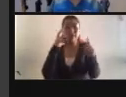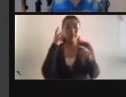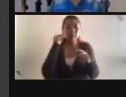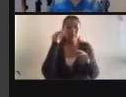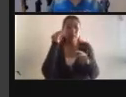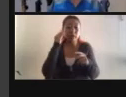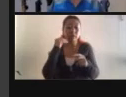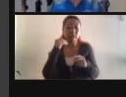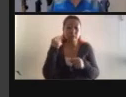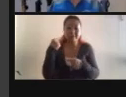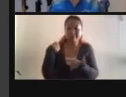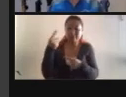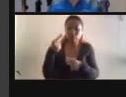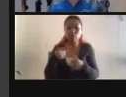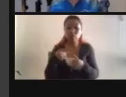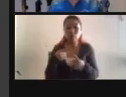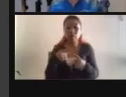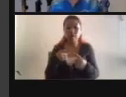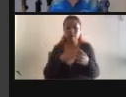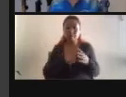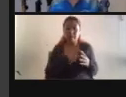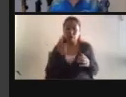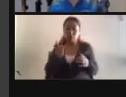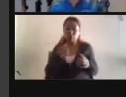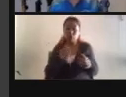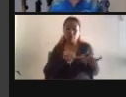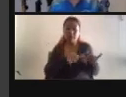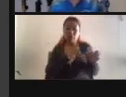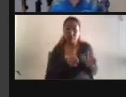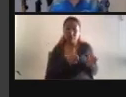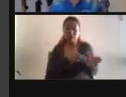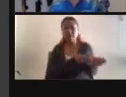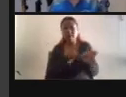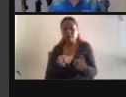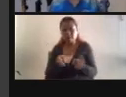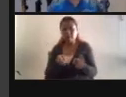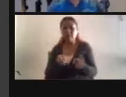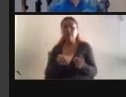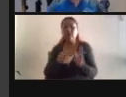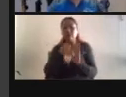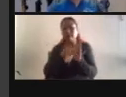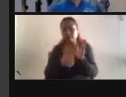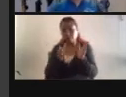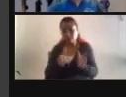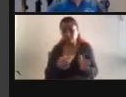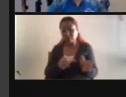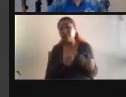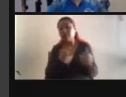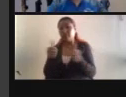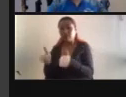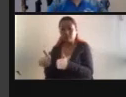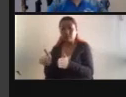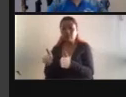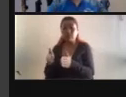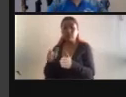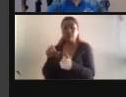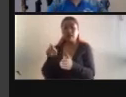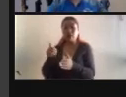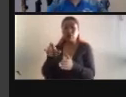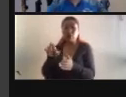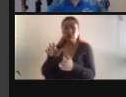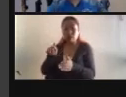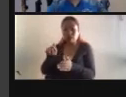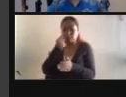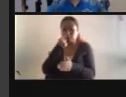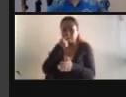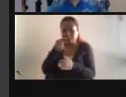that you were first an engineer before you became a physician and then an astronaut. Can you tell us your thought process on